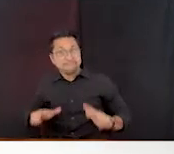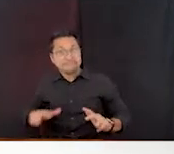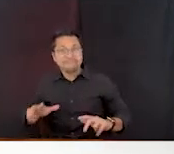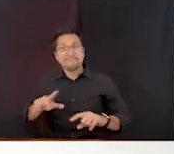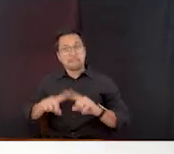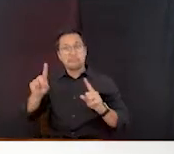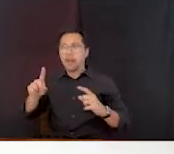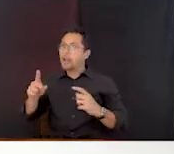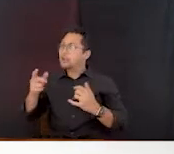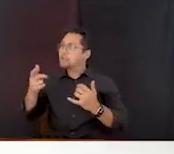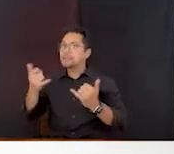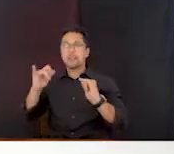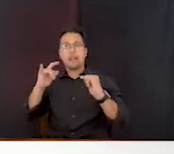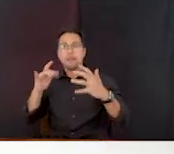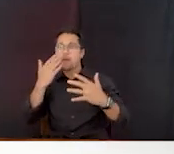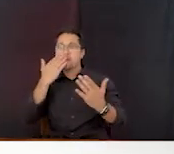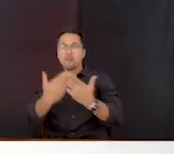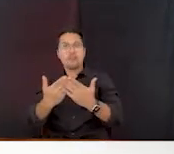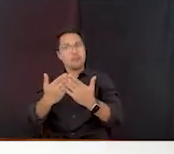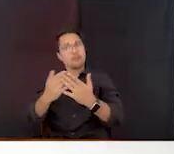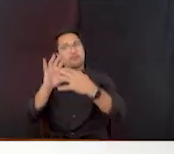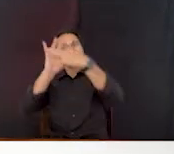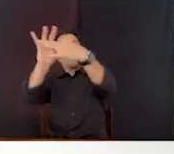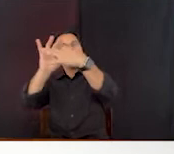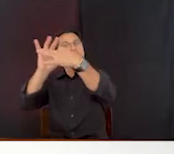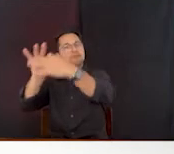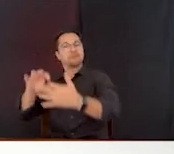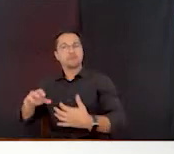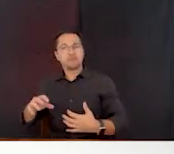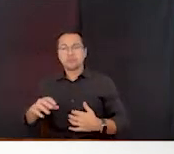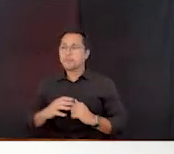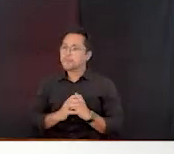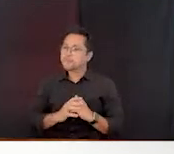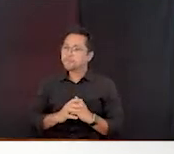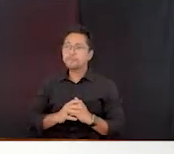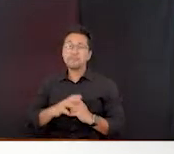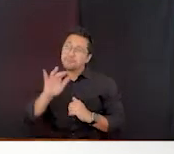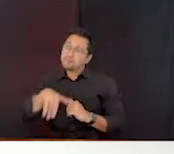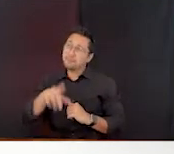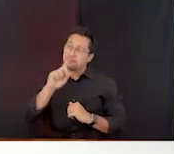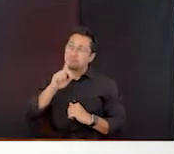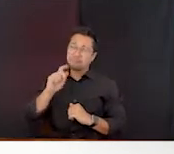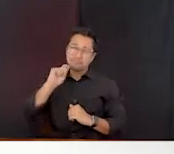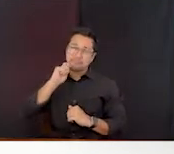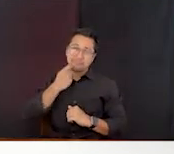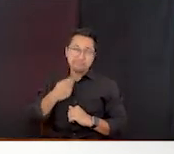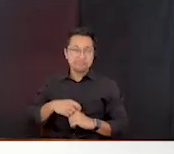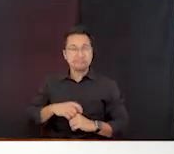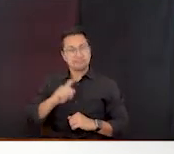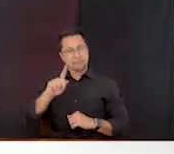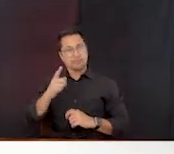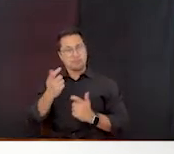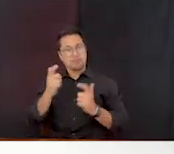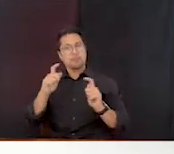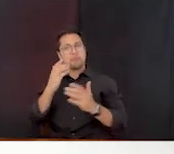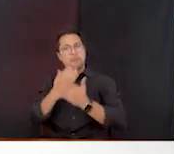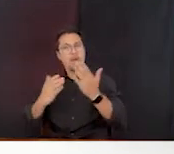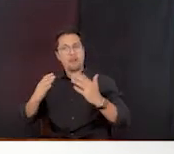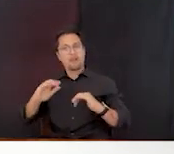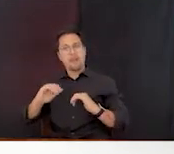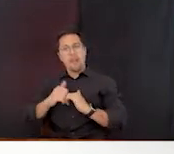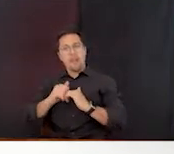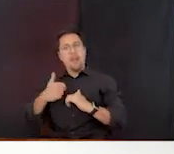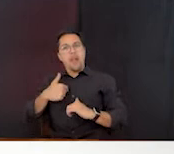30 people over Zoom, FaceTime and whatnot, that I had never met before, had never met me. And I'll tell you, meeting someone over Zoom for the first time is a scary